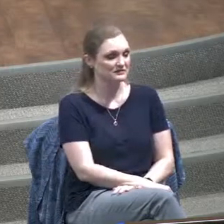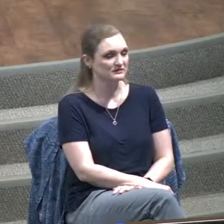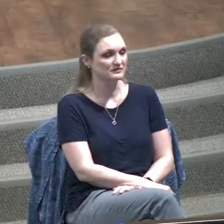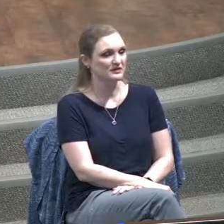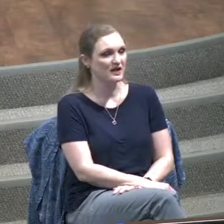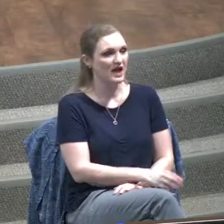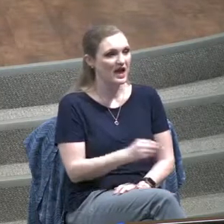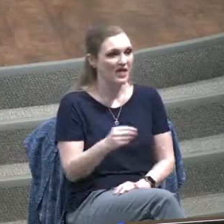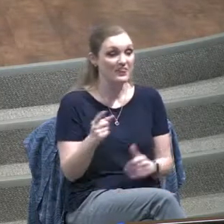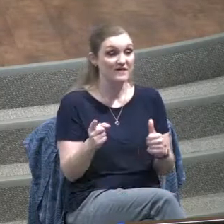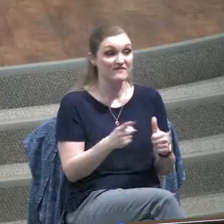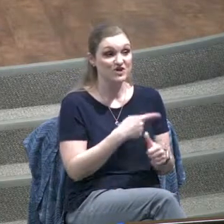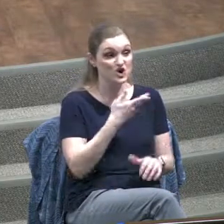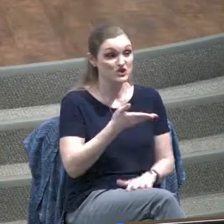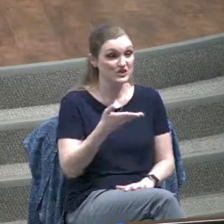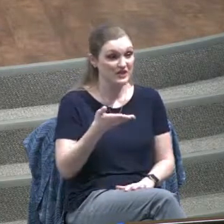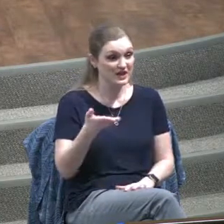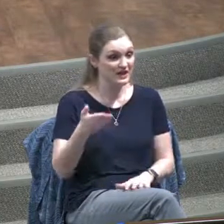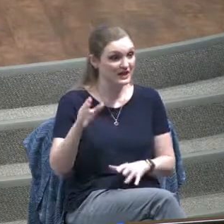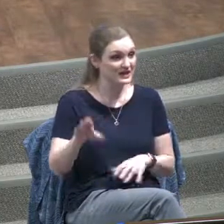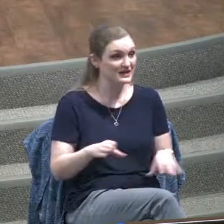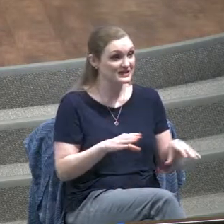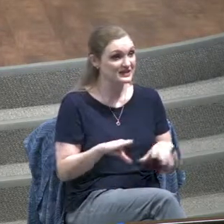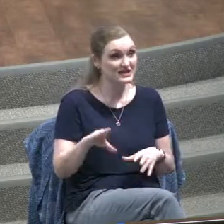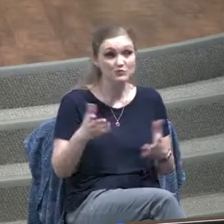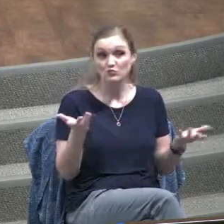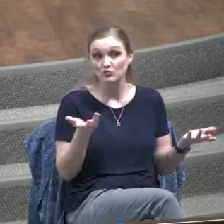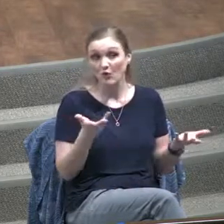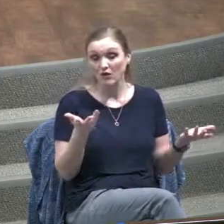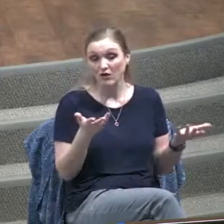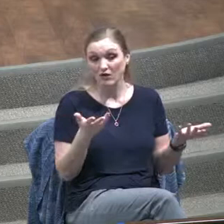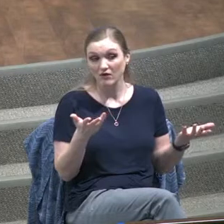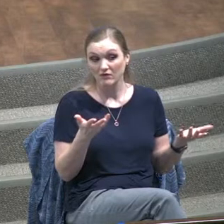And the first thing he did was what?